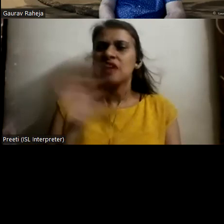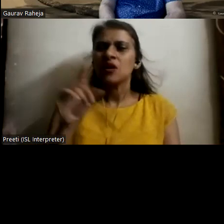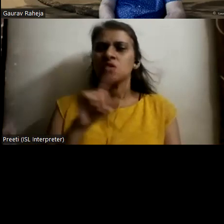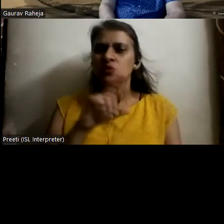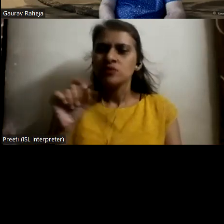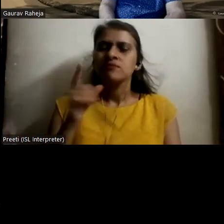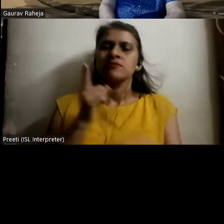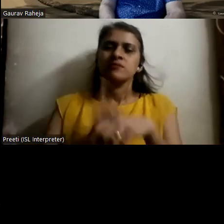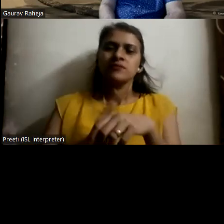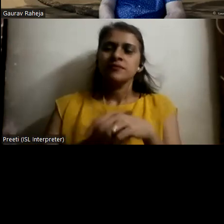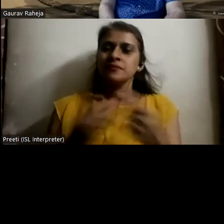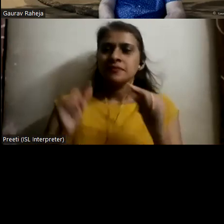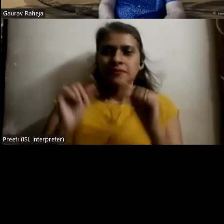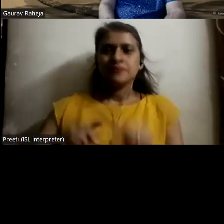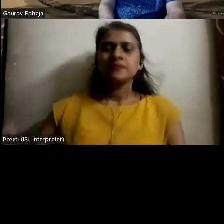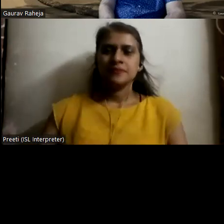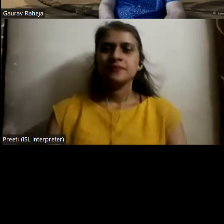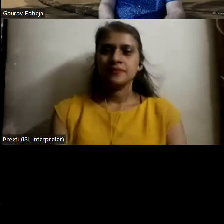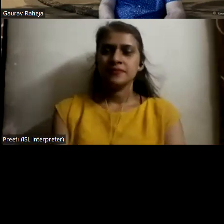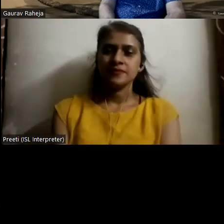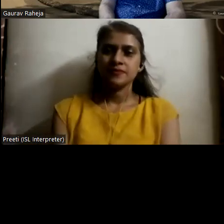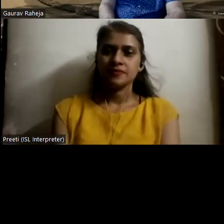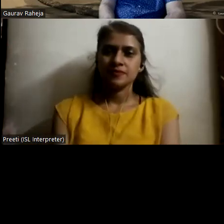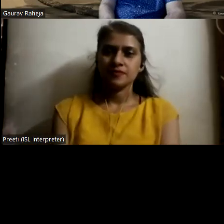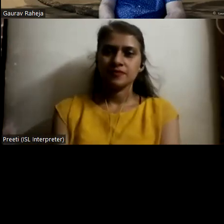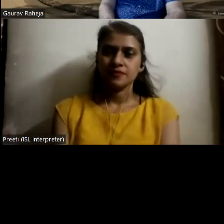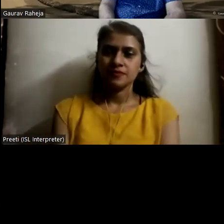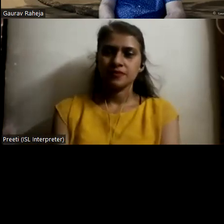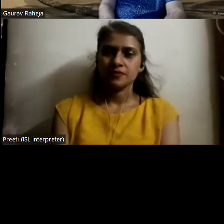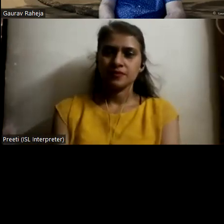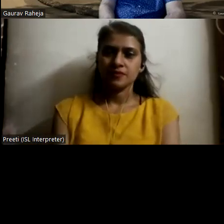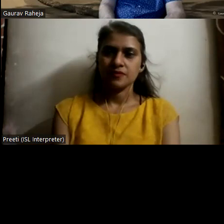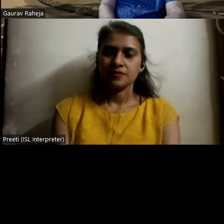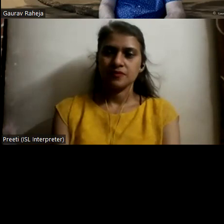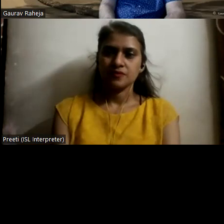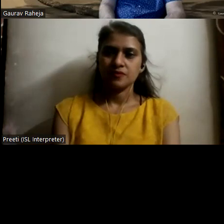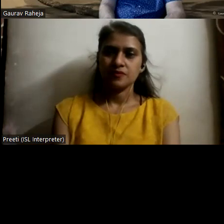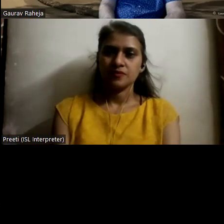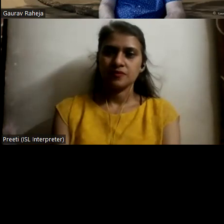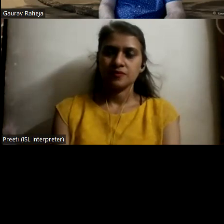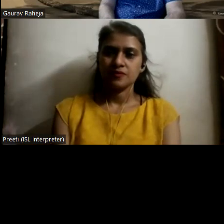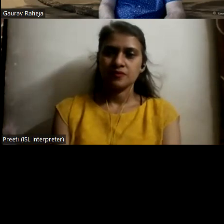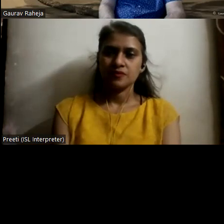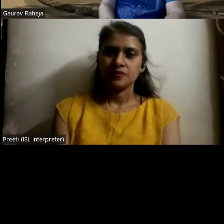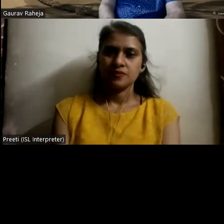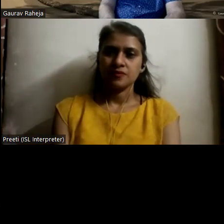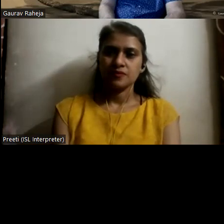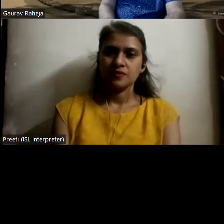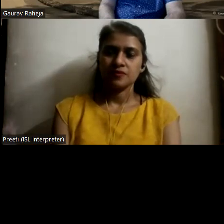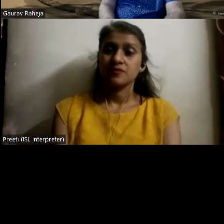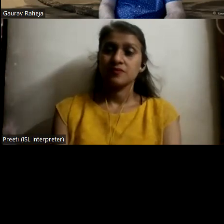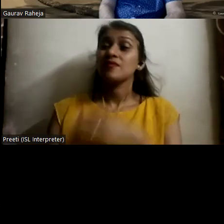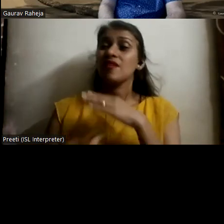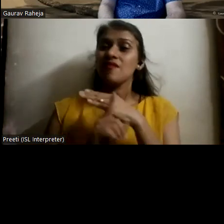should be able to pay that amount. Huh? So our penalty systems for faulty these things, ultimately, you know the fate of